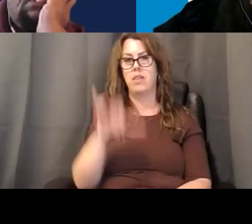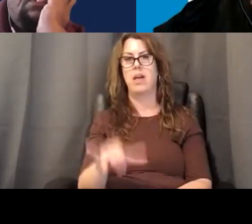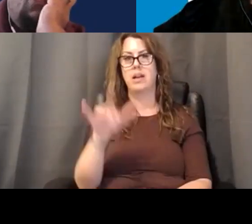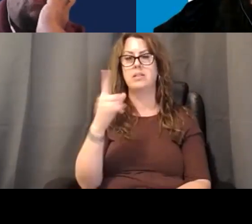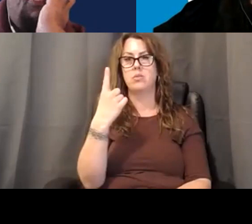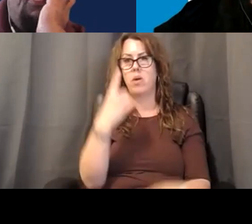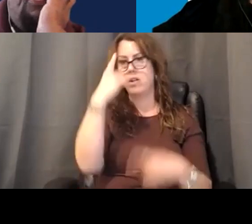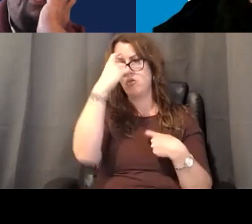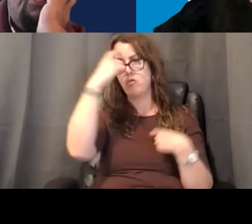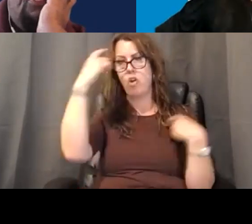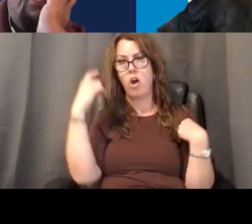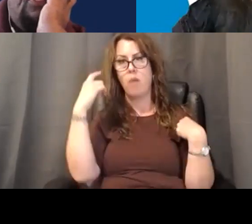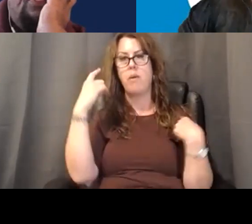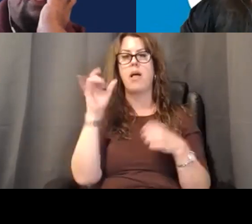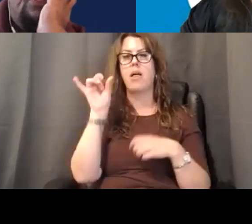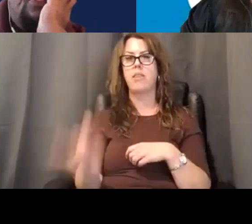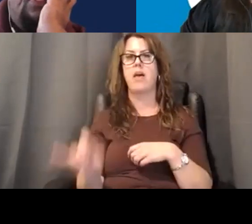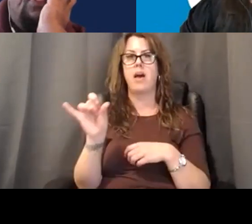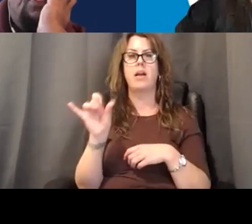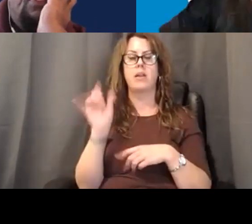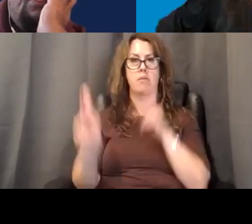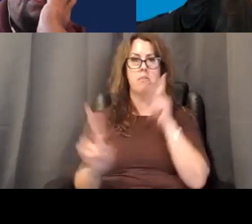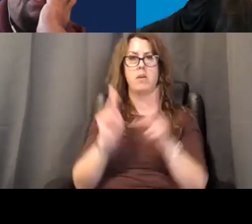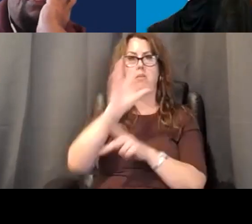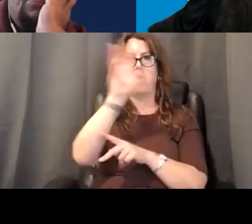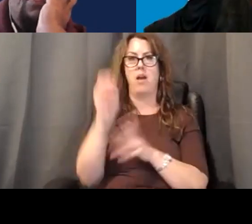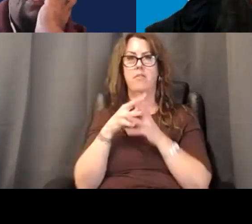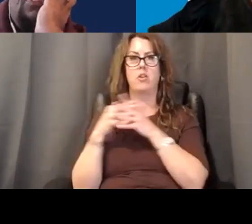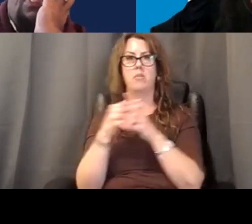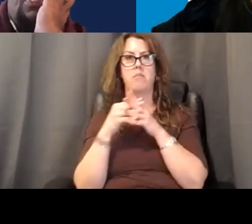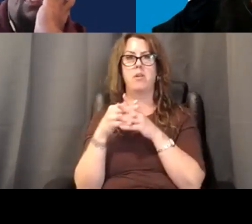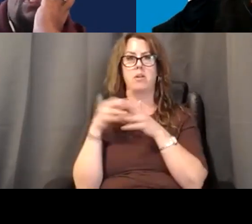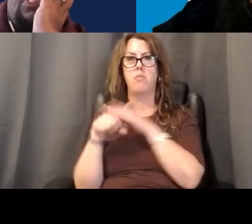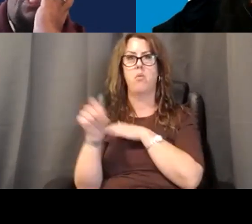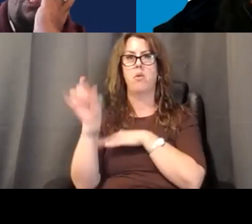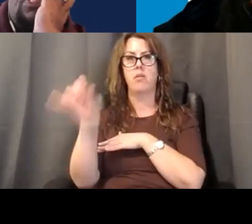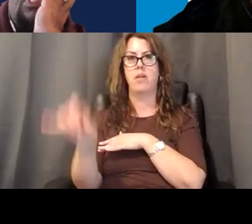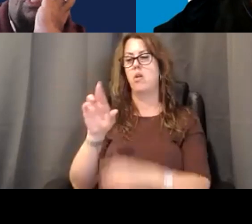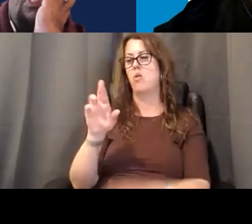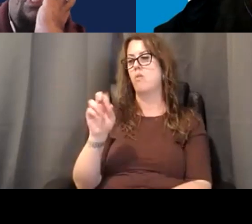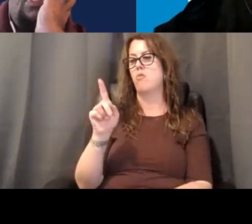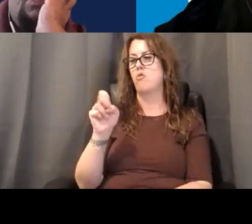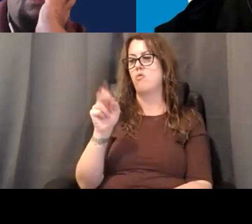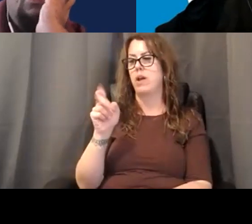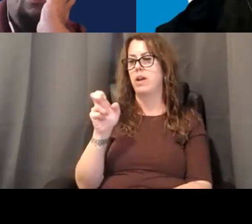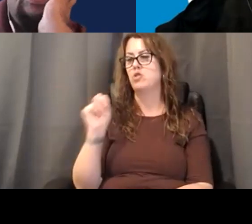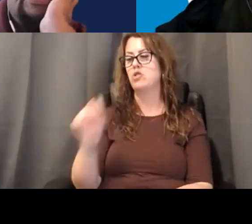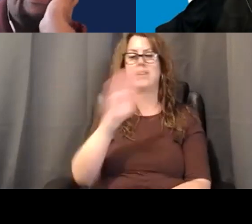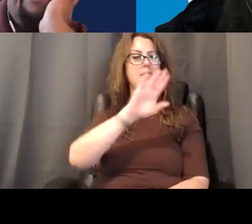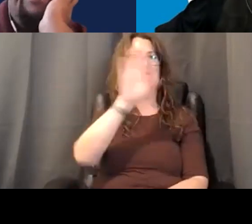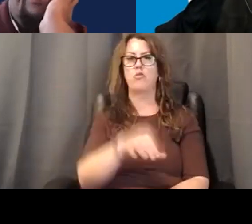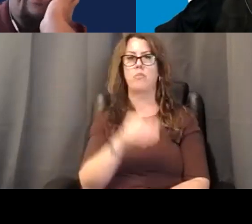Americans, people of African descent, continue to carry because reparation has never been acknowledged